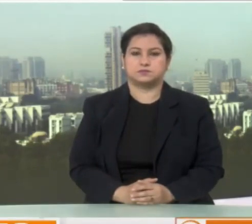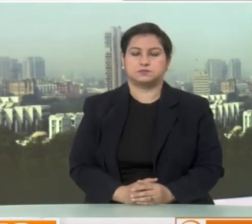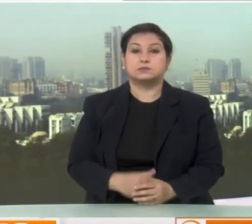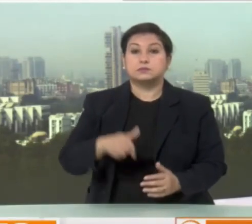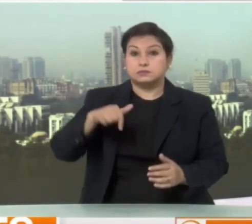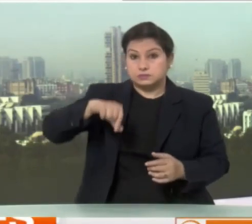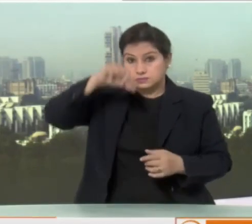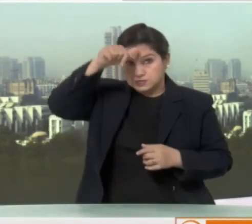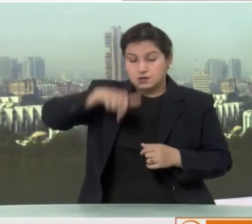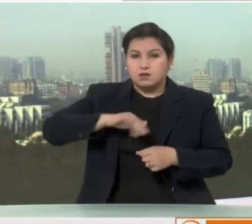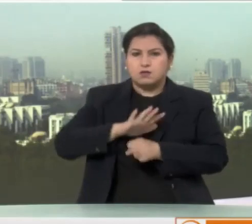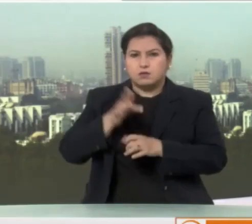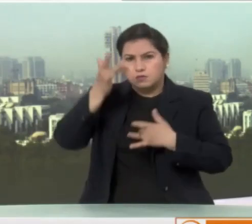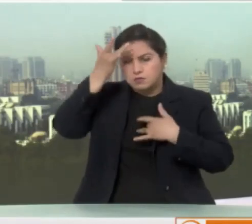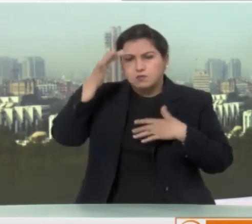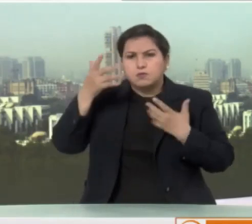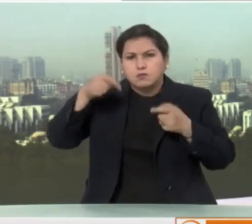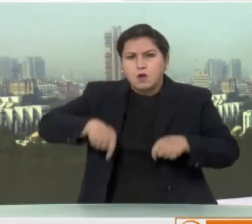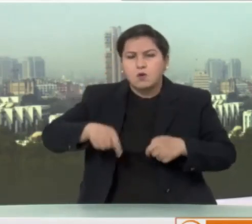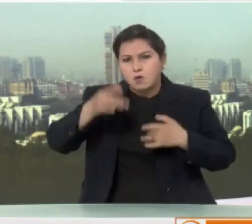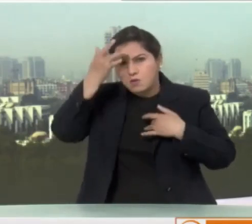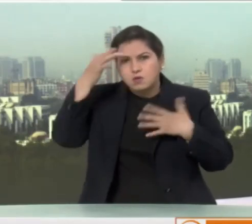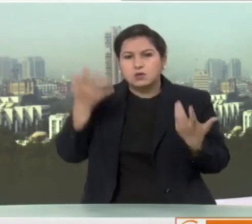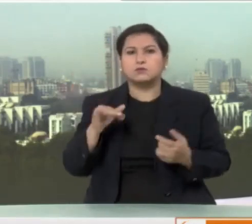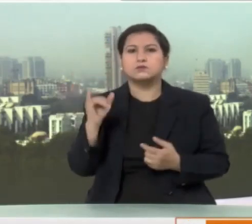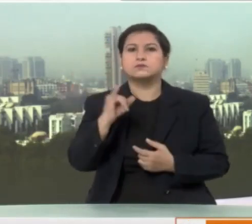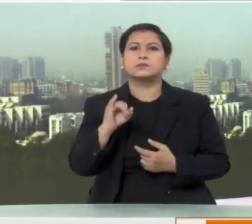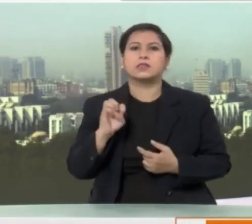Active cases of COVID-19 in India stand at